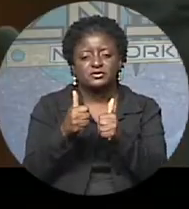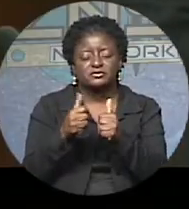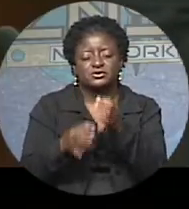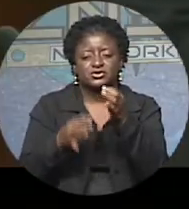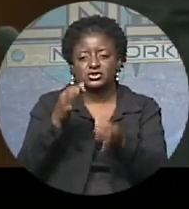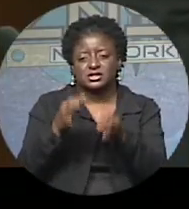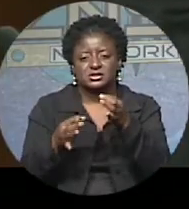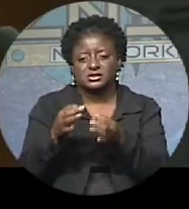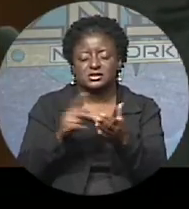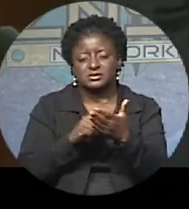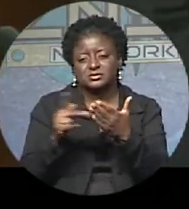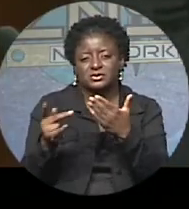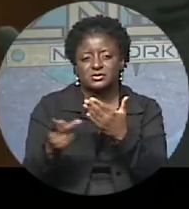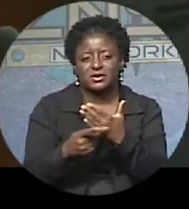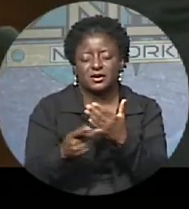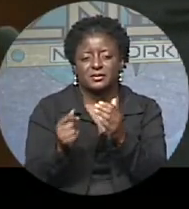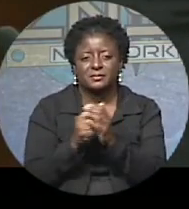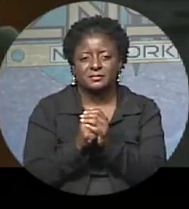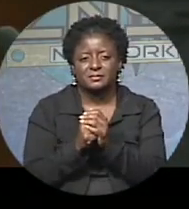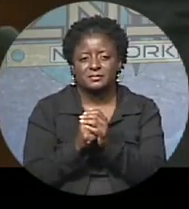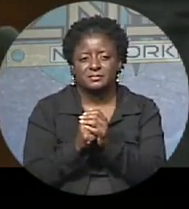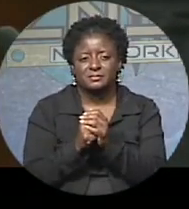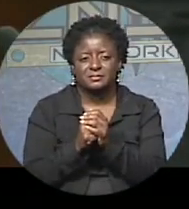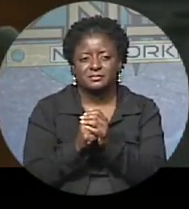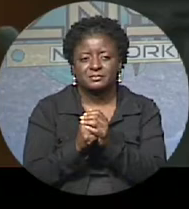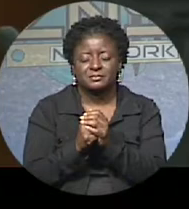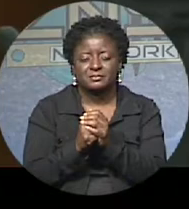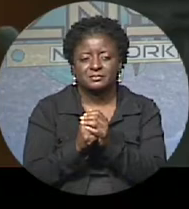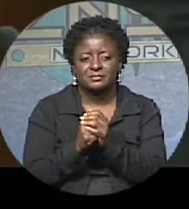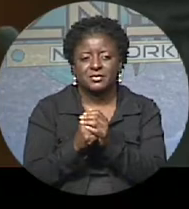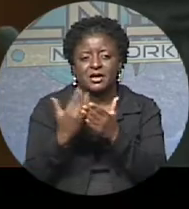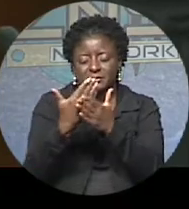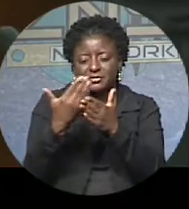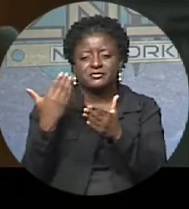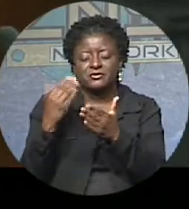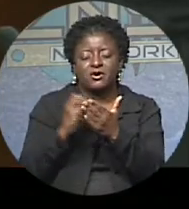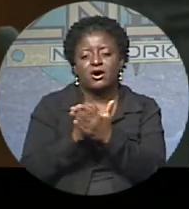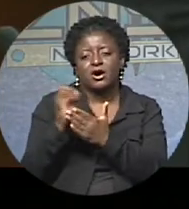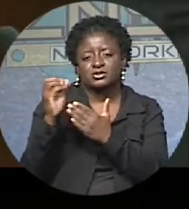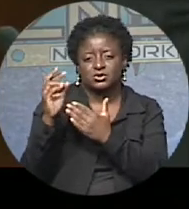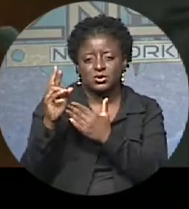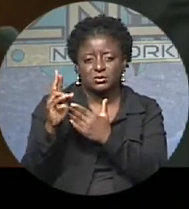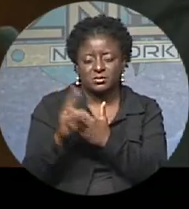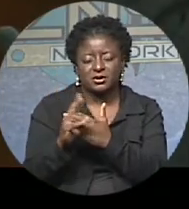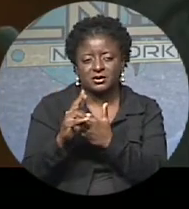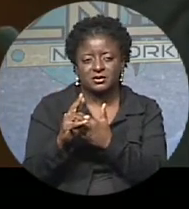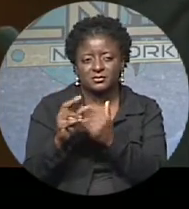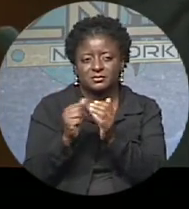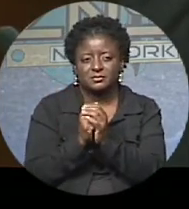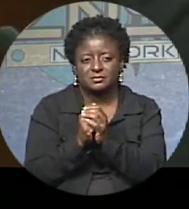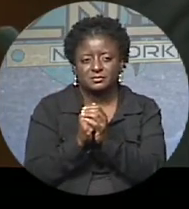Our analysis shows that prior to October,